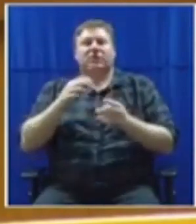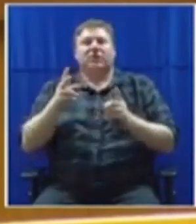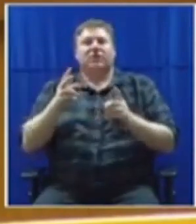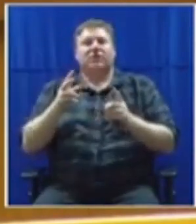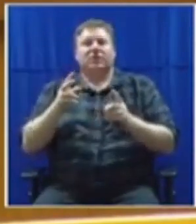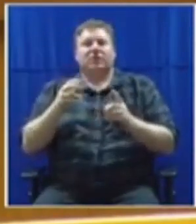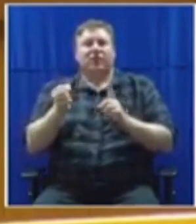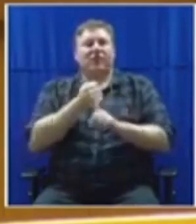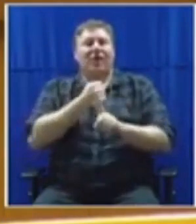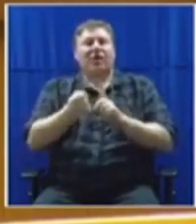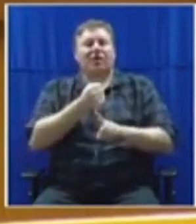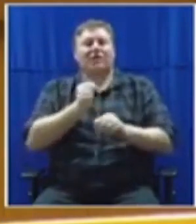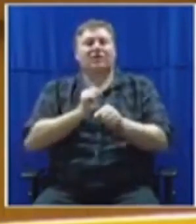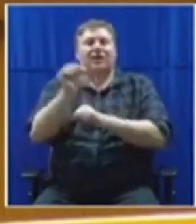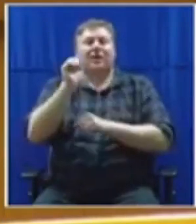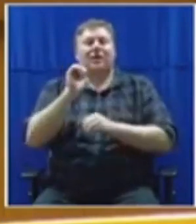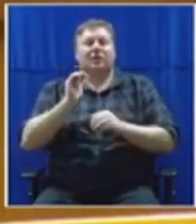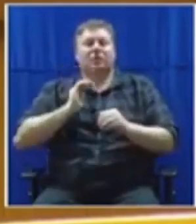have been superficial,